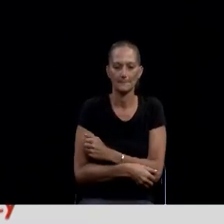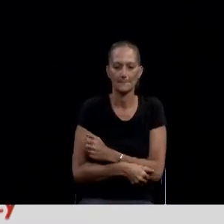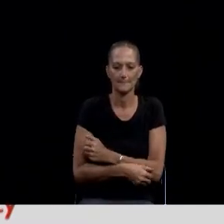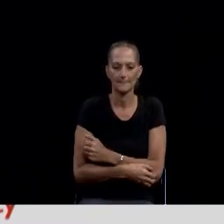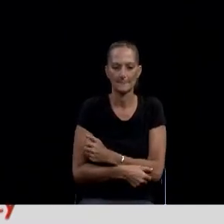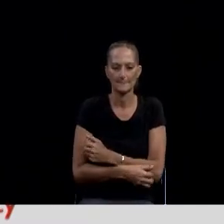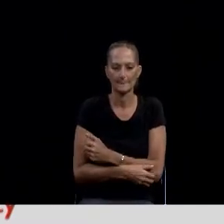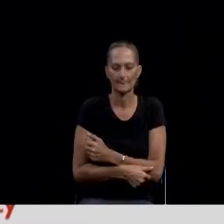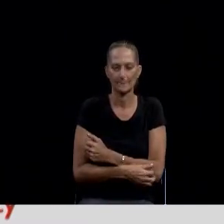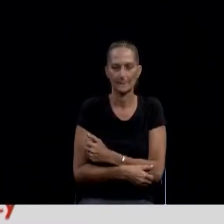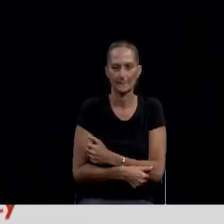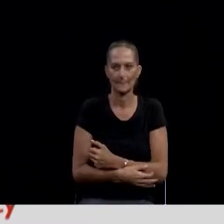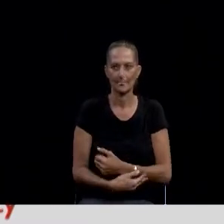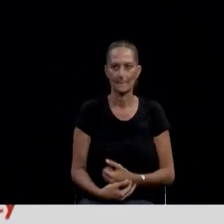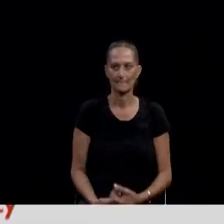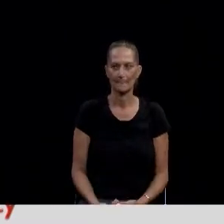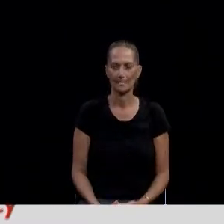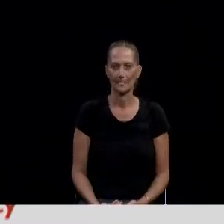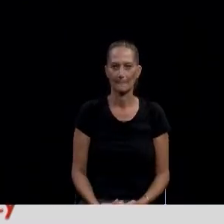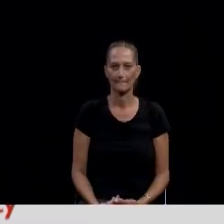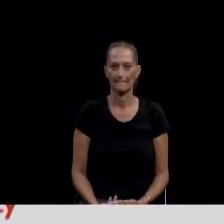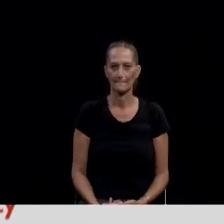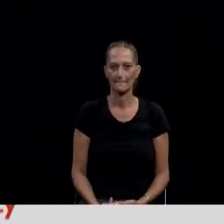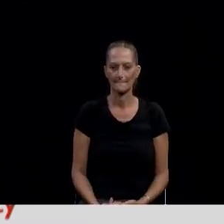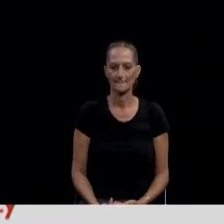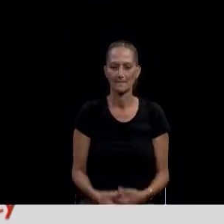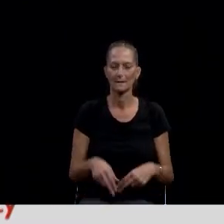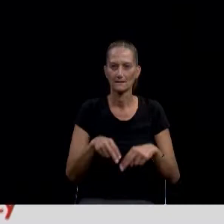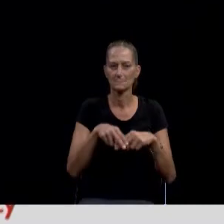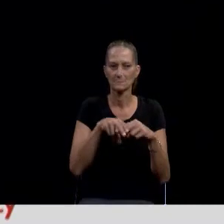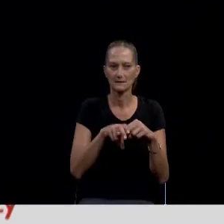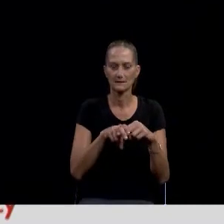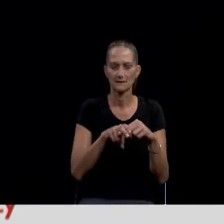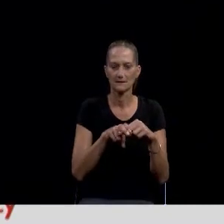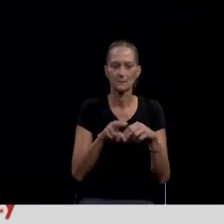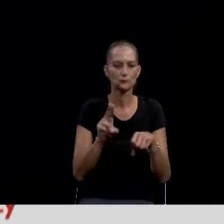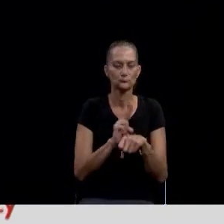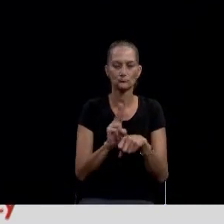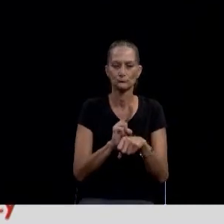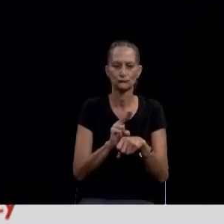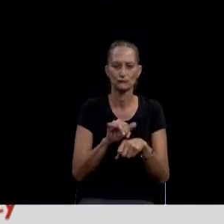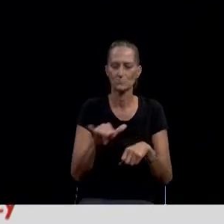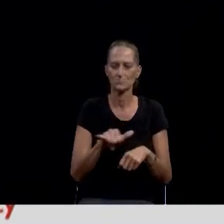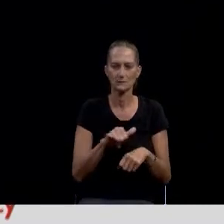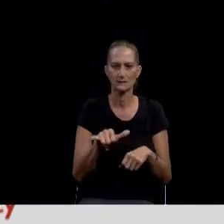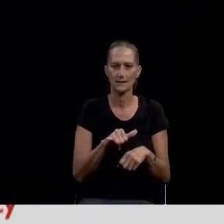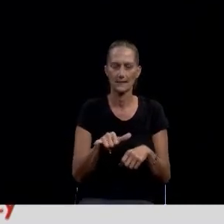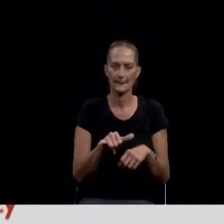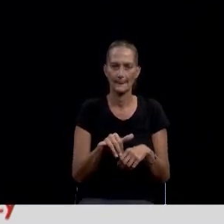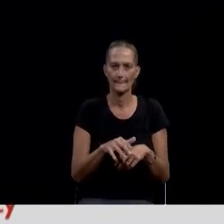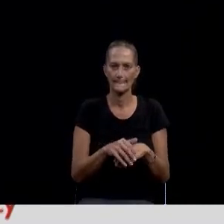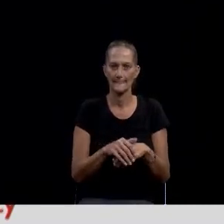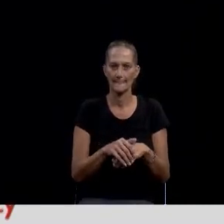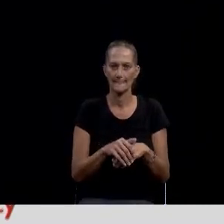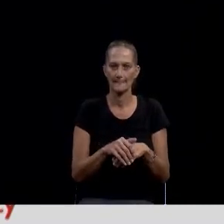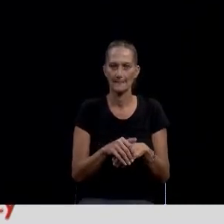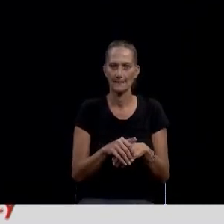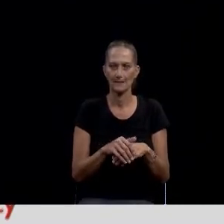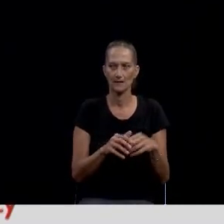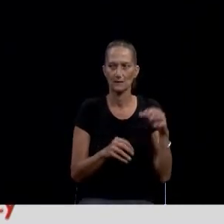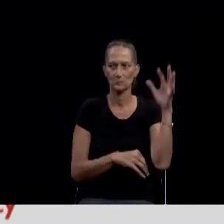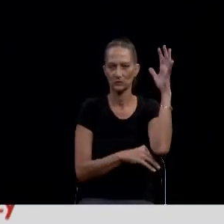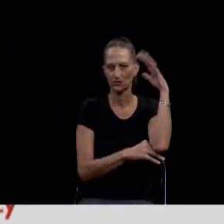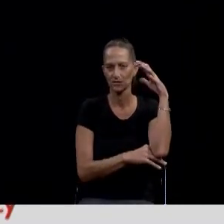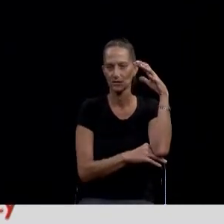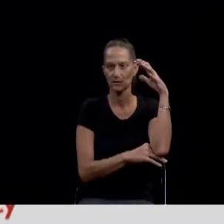The seating uses those same materials, while the shade comes from stamped metal screening overhead that creates shadow play on the